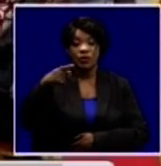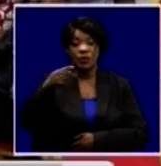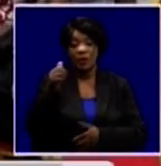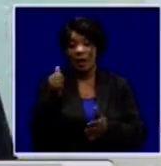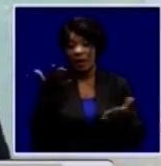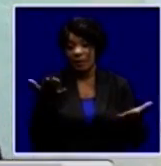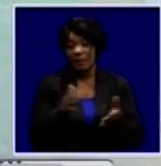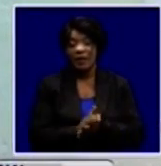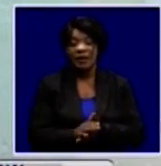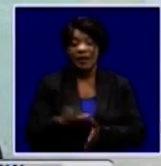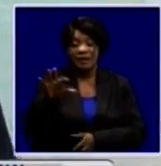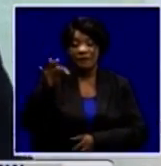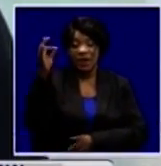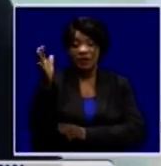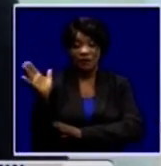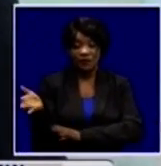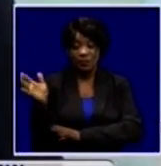the UPND party.